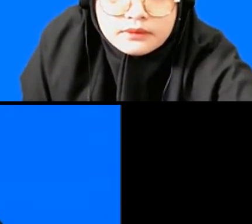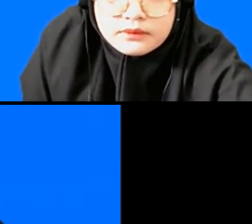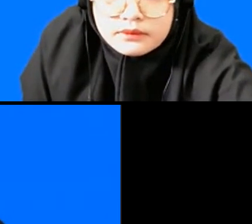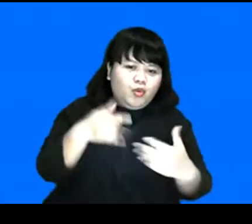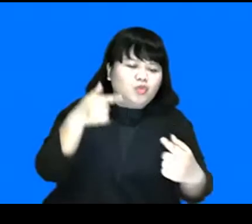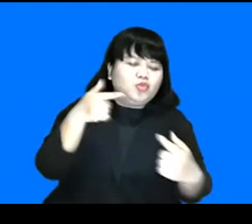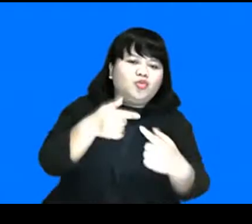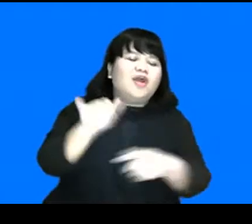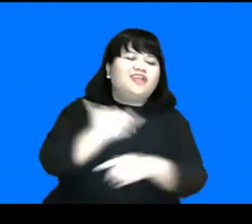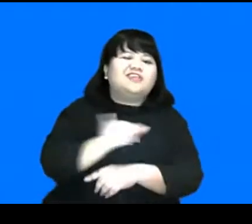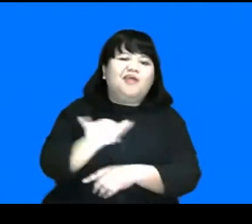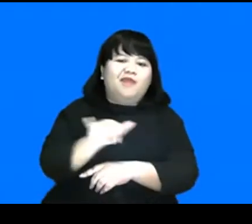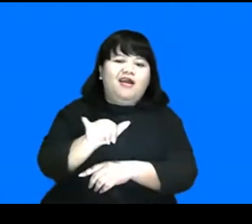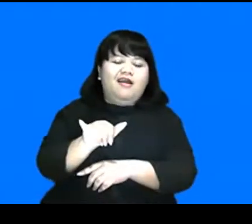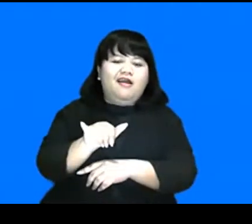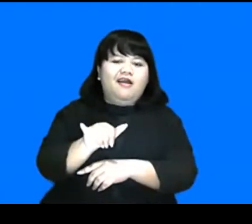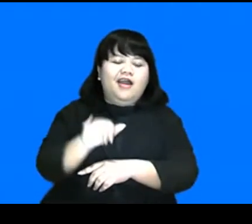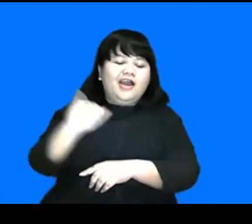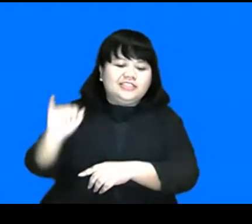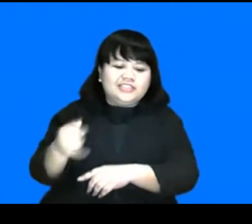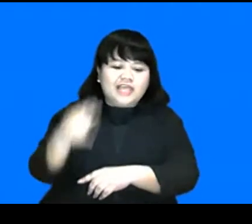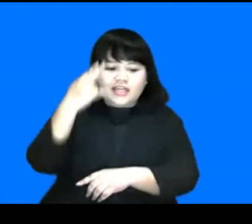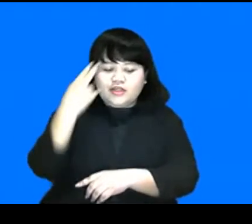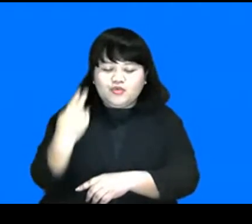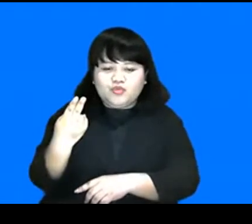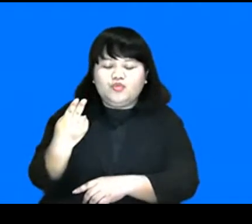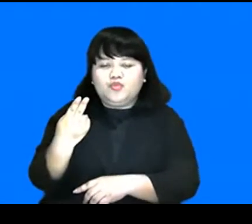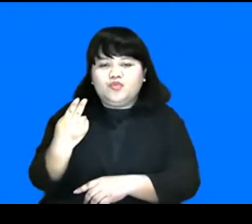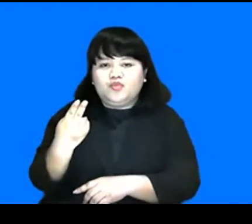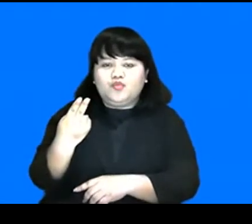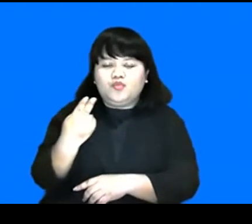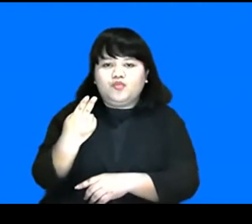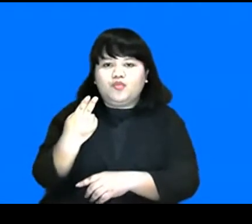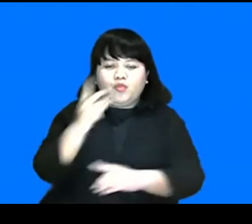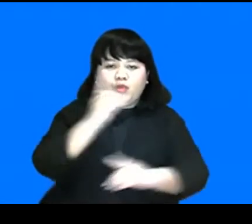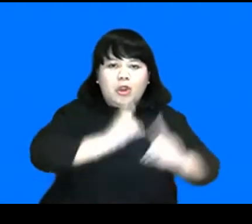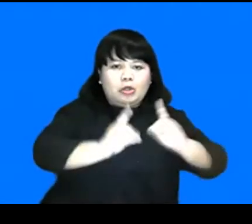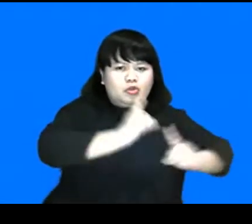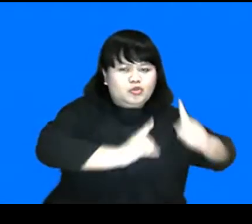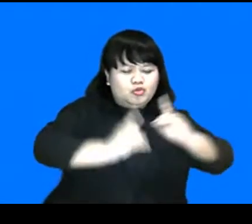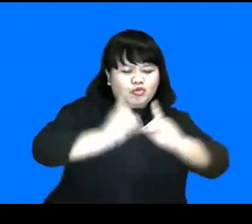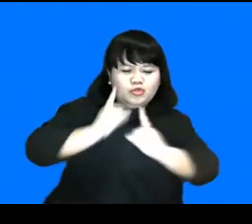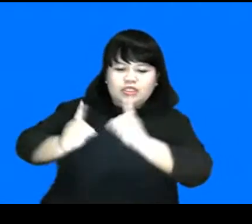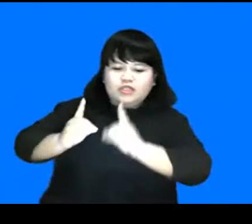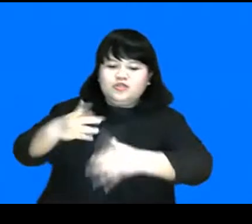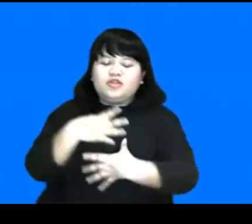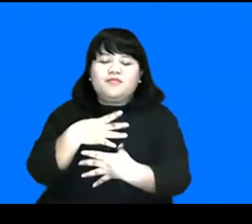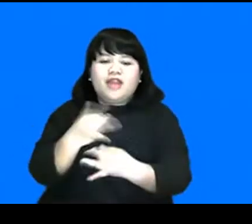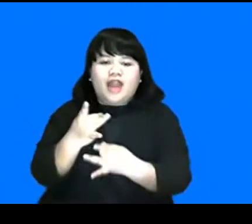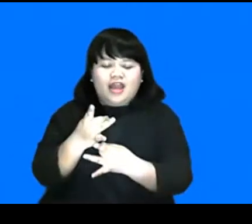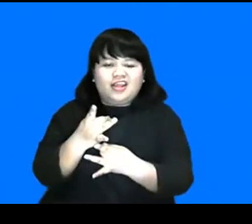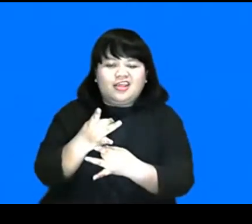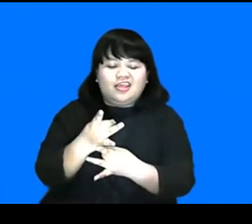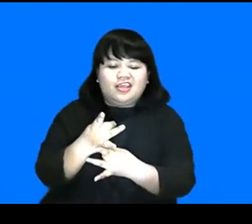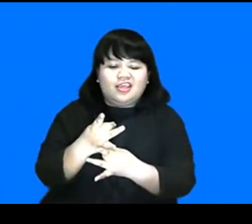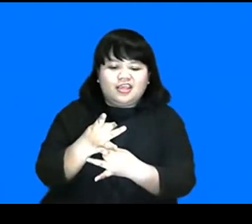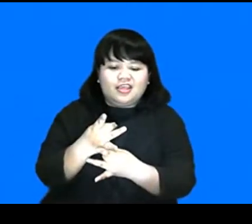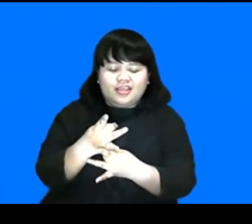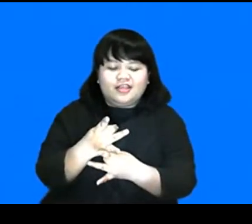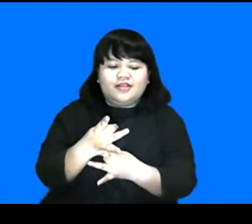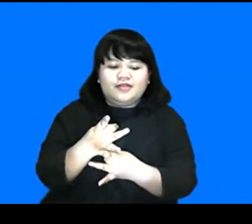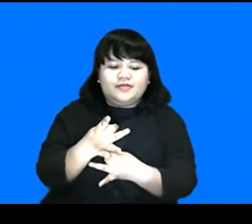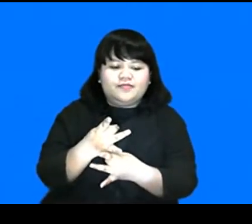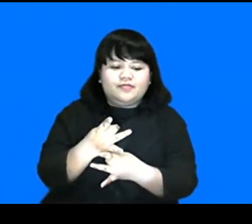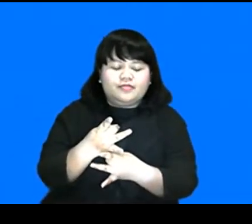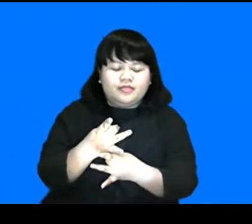to spice, have the discussion a little bit more interesting and, you know, facing the real world, because if you walk out of the room or join the